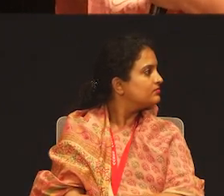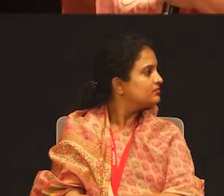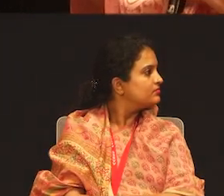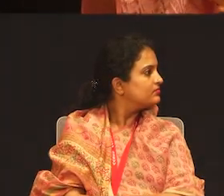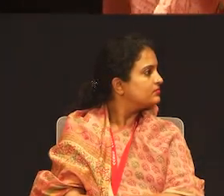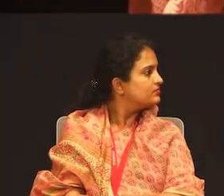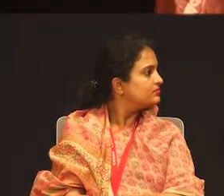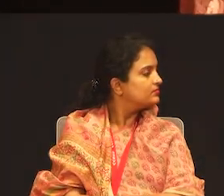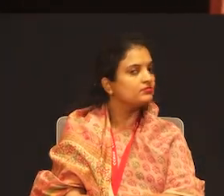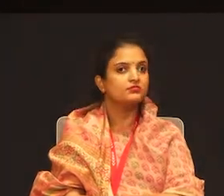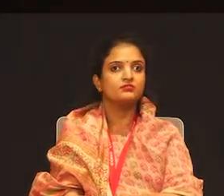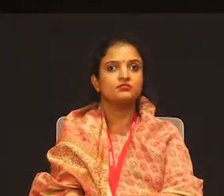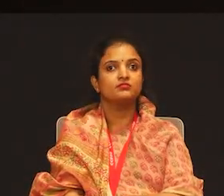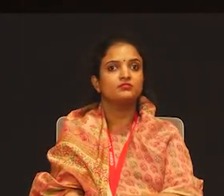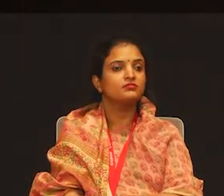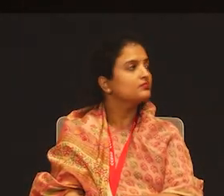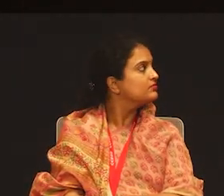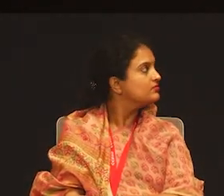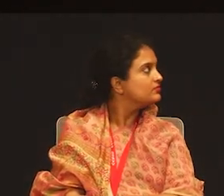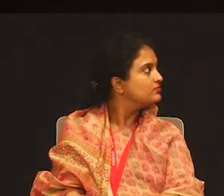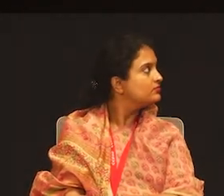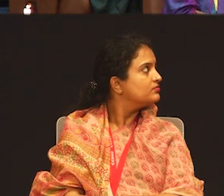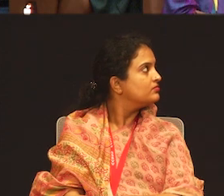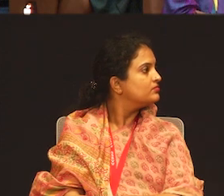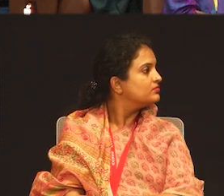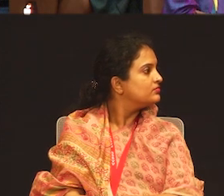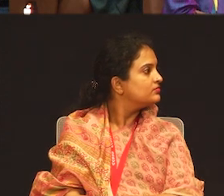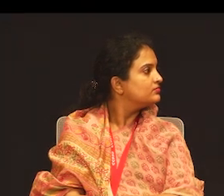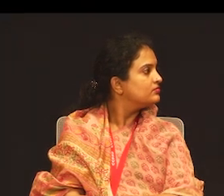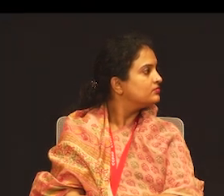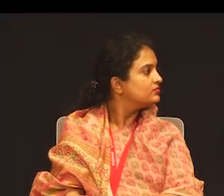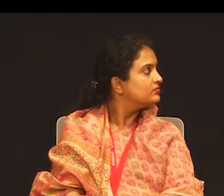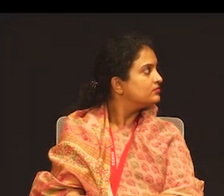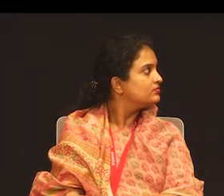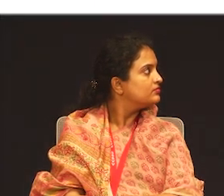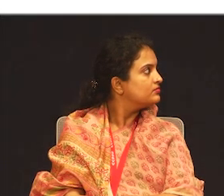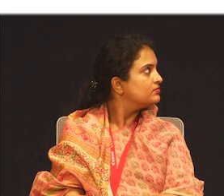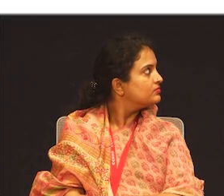So can we have the presentation on screen? It's in?